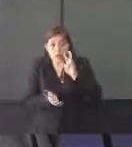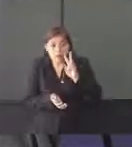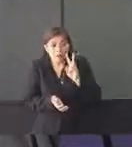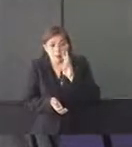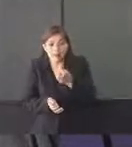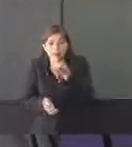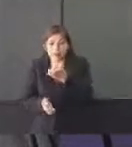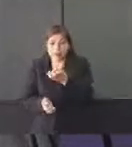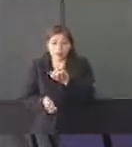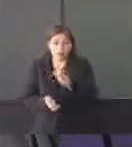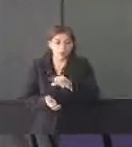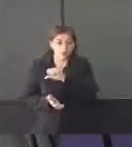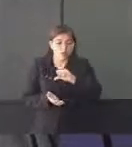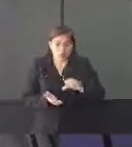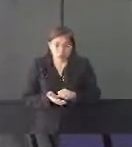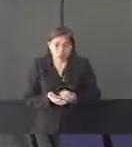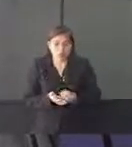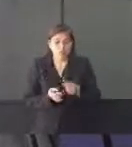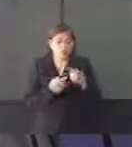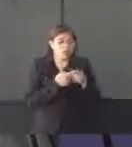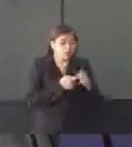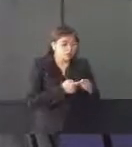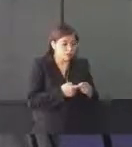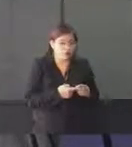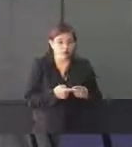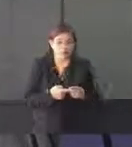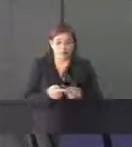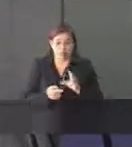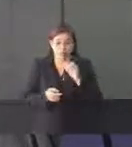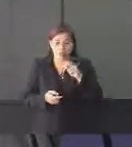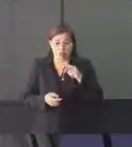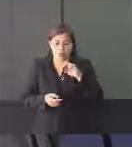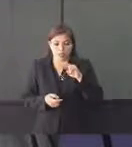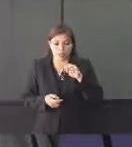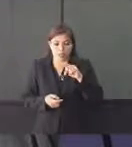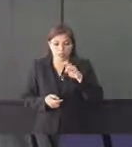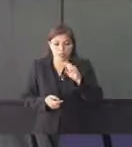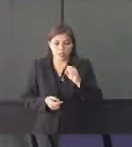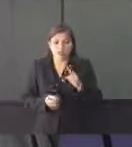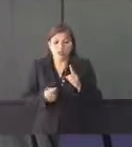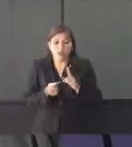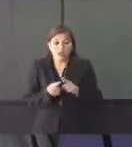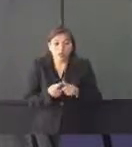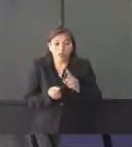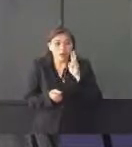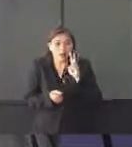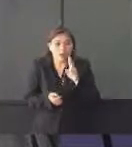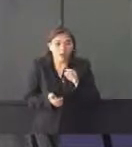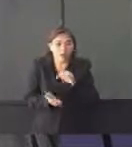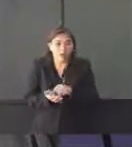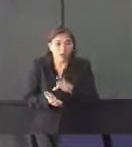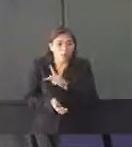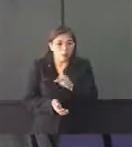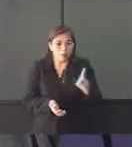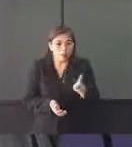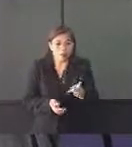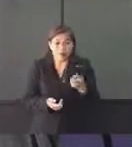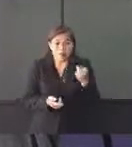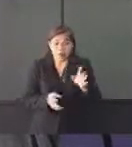which we have data. Cities in different continents, we still see that public